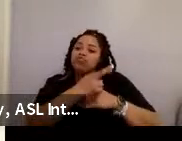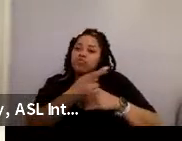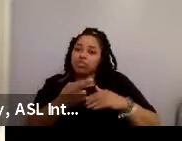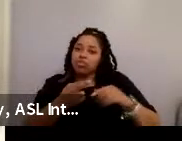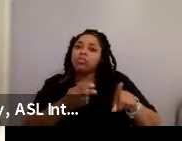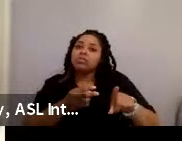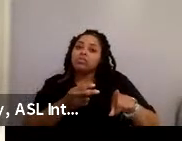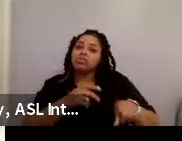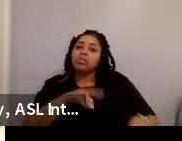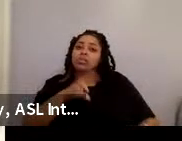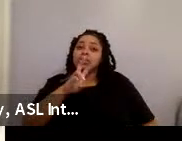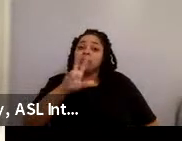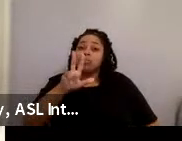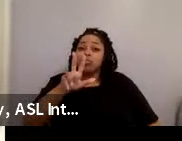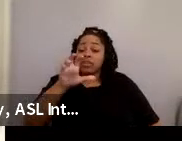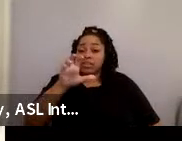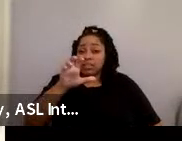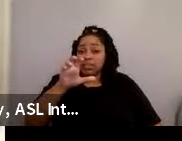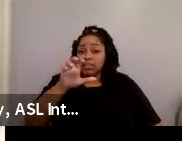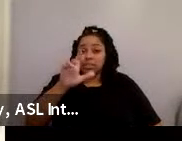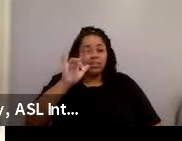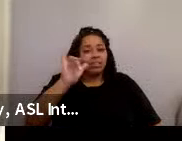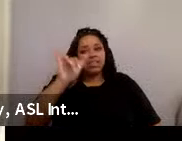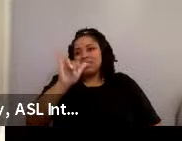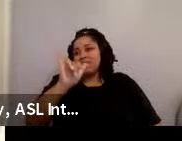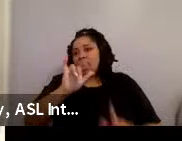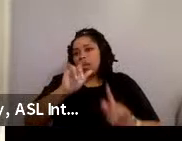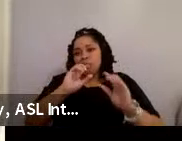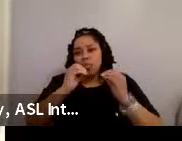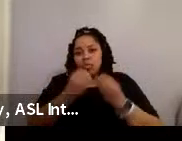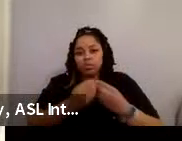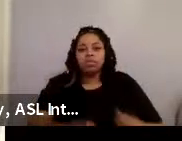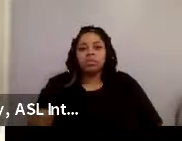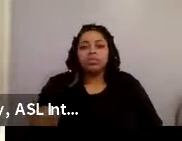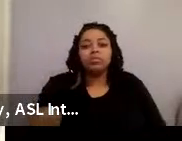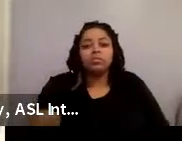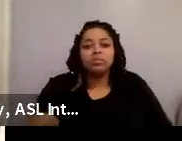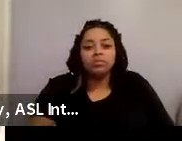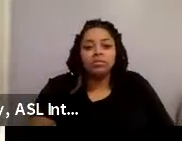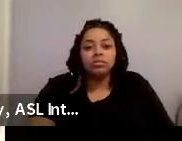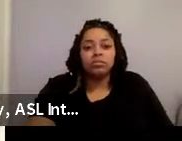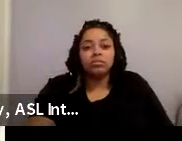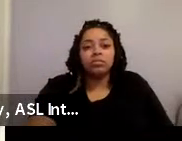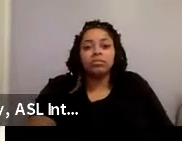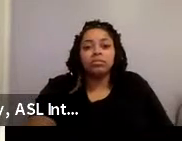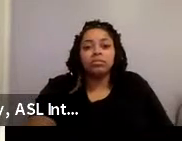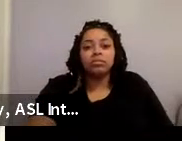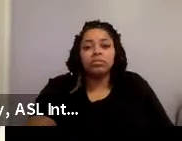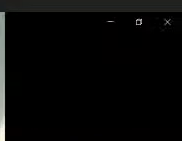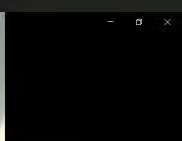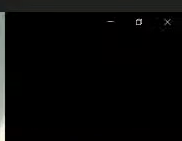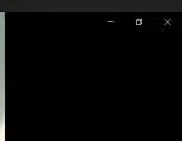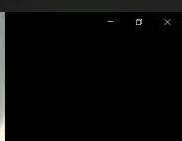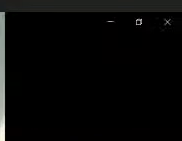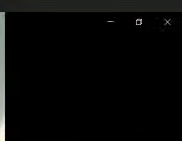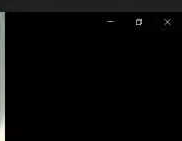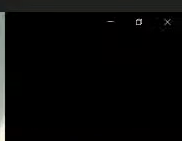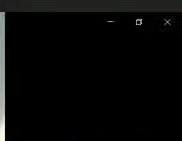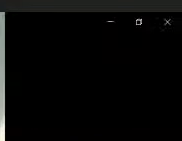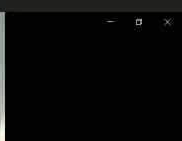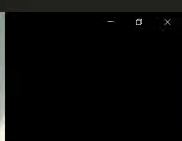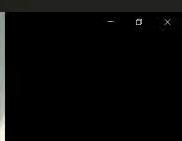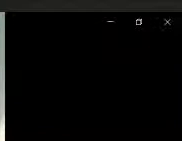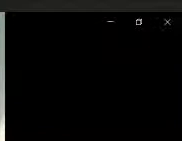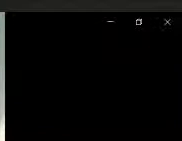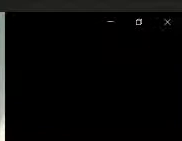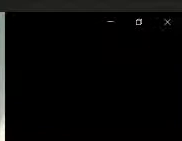The W3C, which is the same organization that developed WCAG, has XR accessibility user